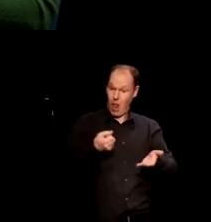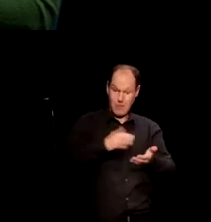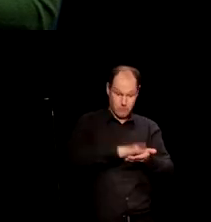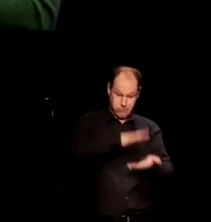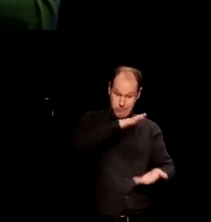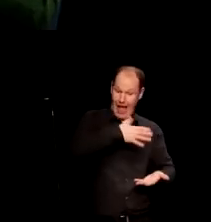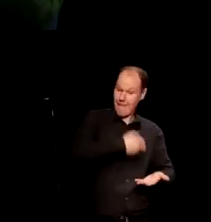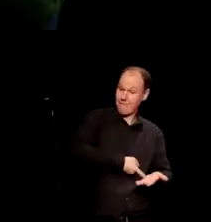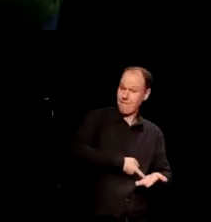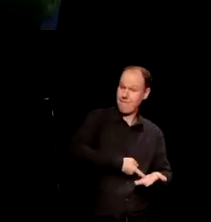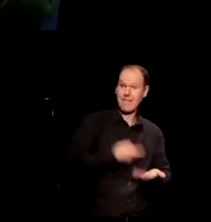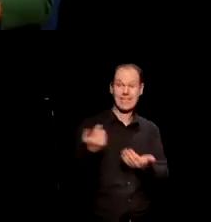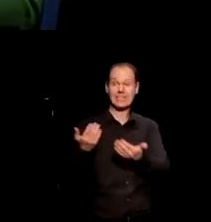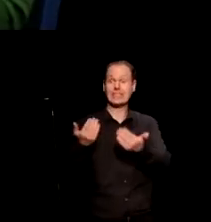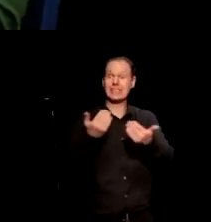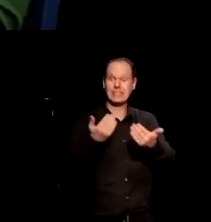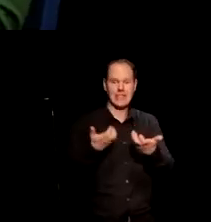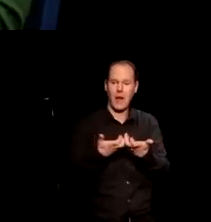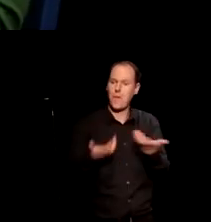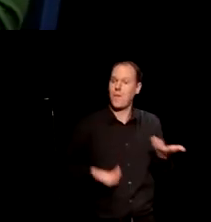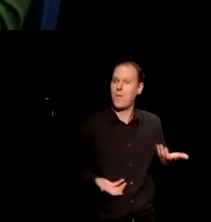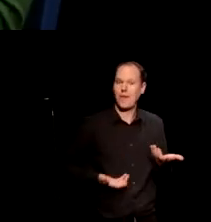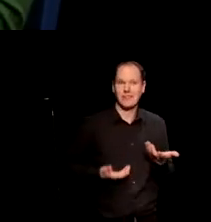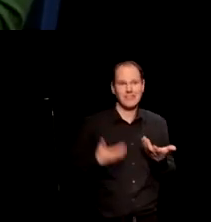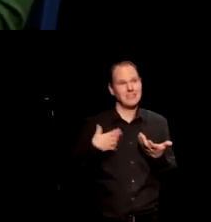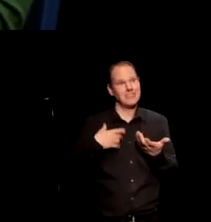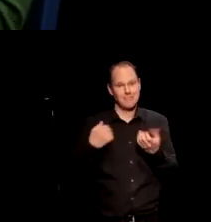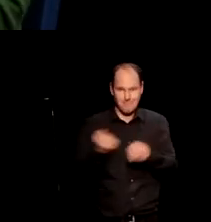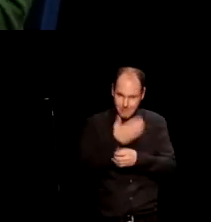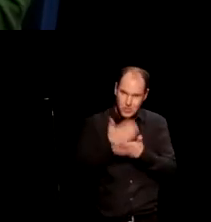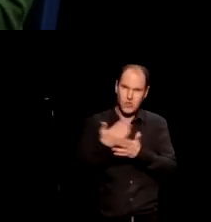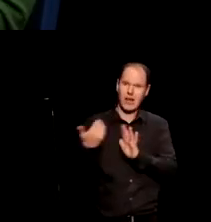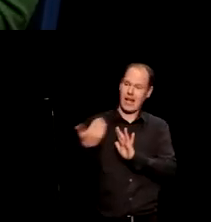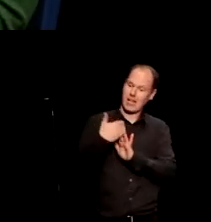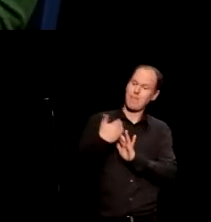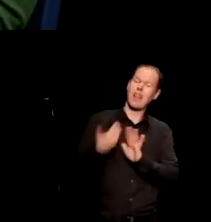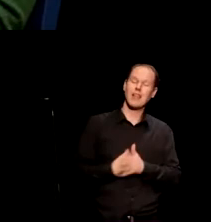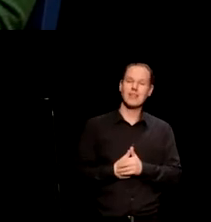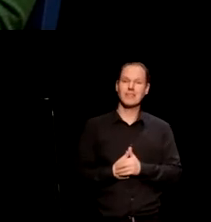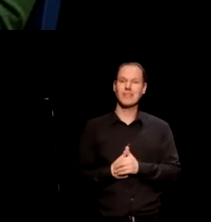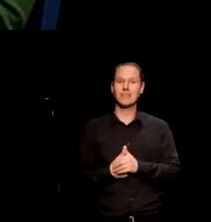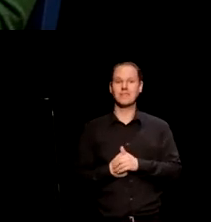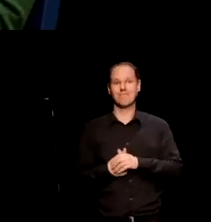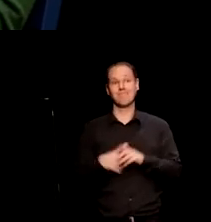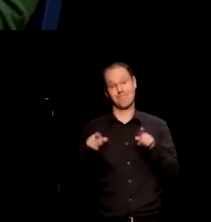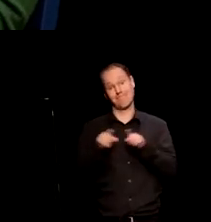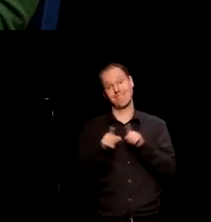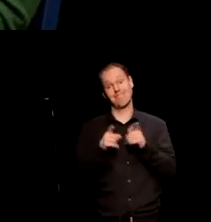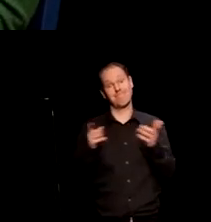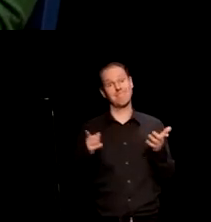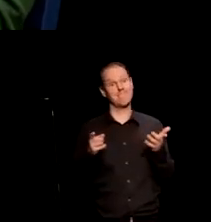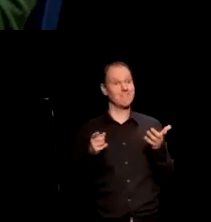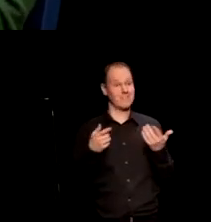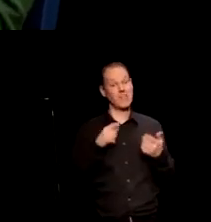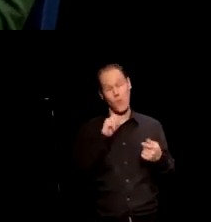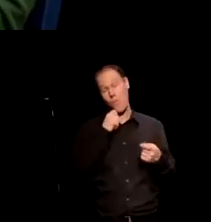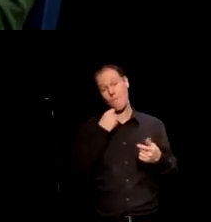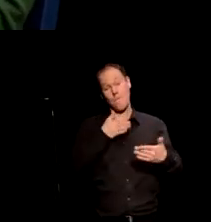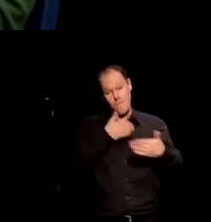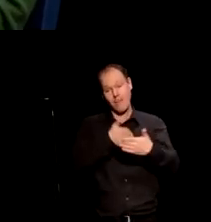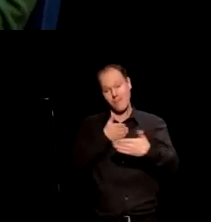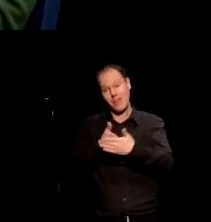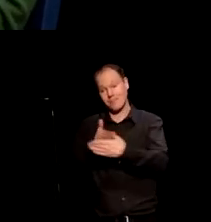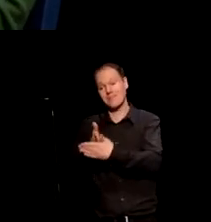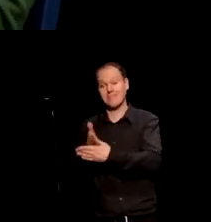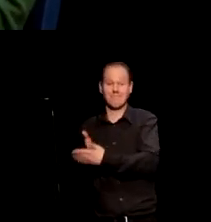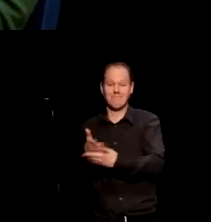And if you don't make yourself accessible and available, also recognizing the fact that there are, you know, continue to be barriers, and how do you keep pushing